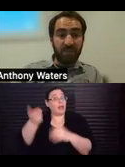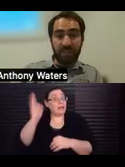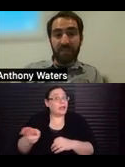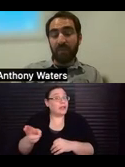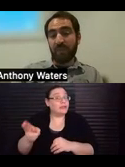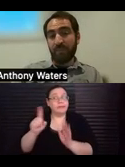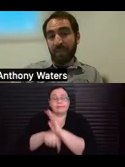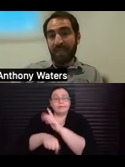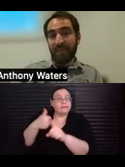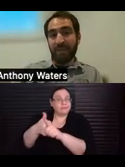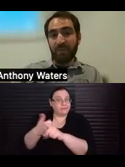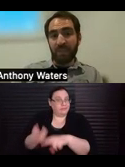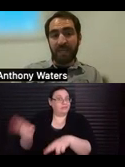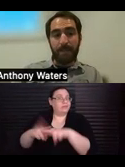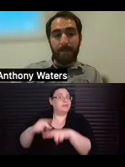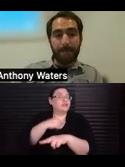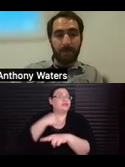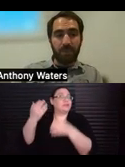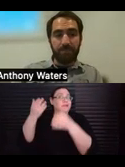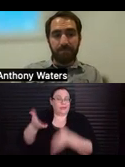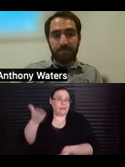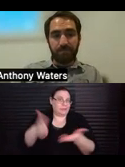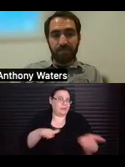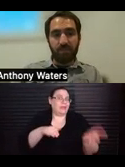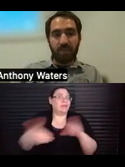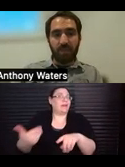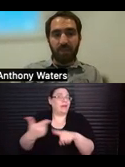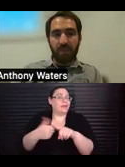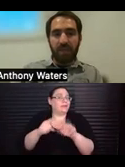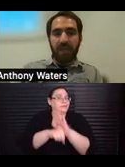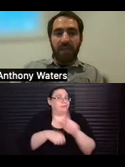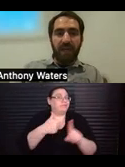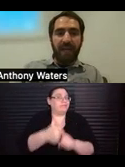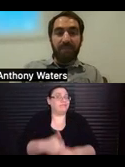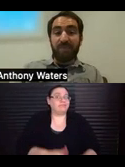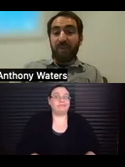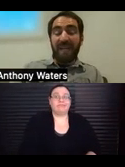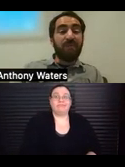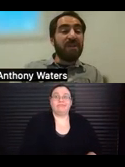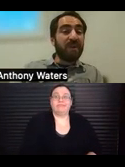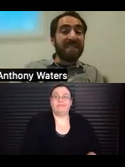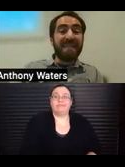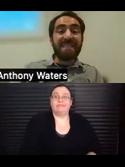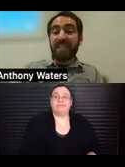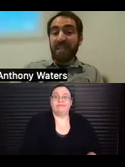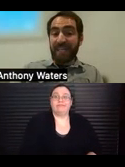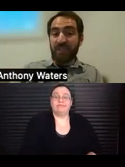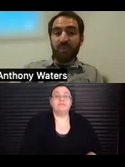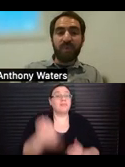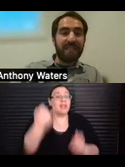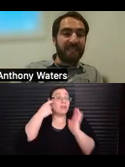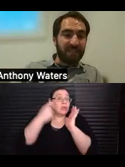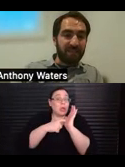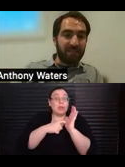increases risk for somebody dying by suicide. And if we notice things like a change